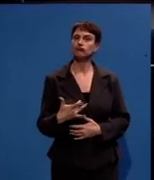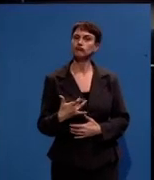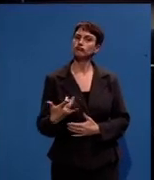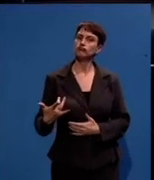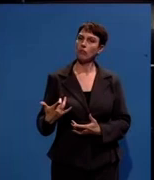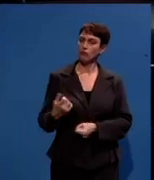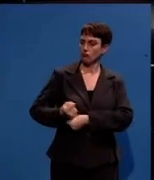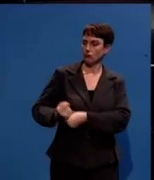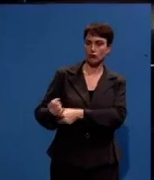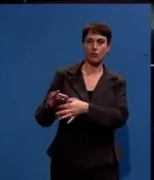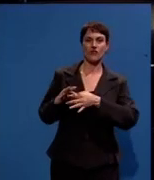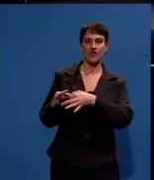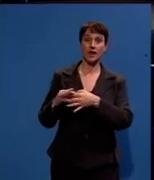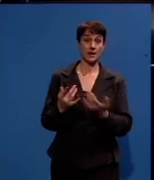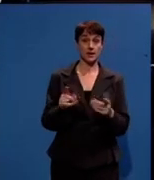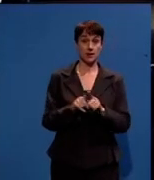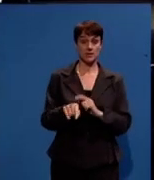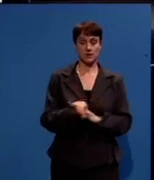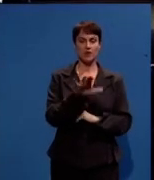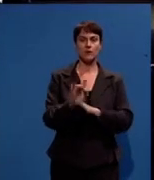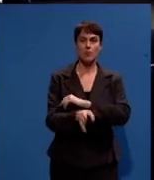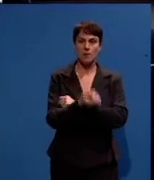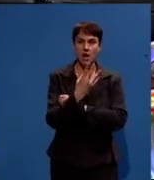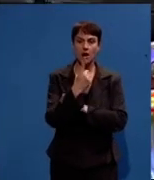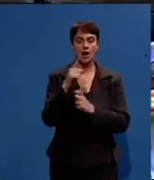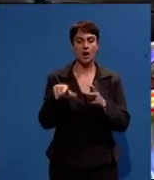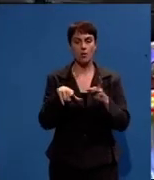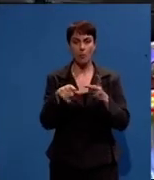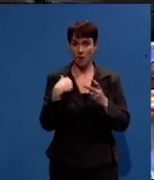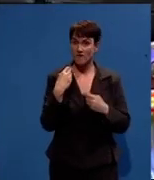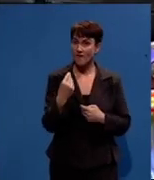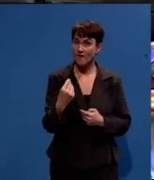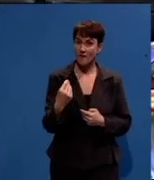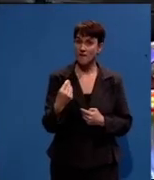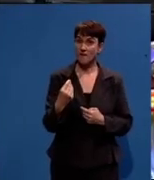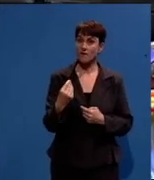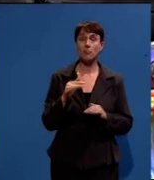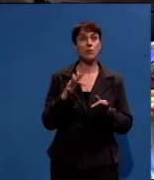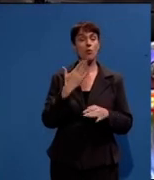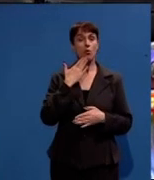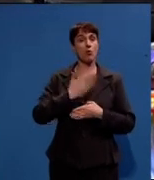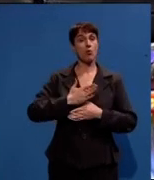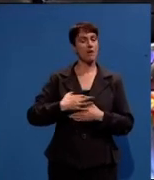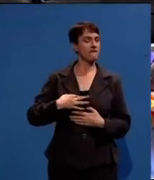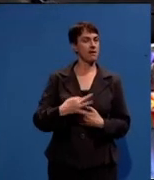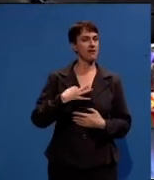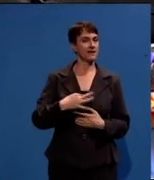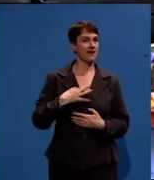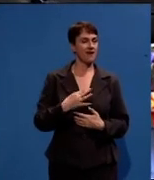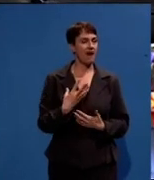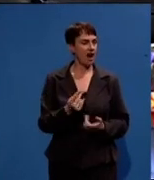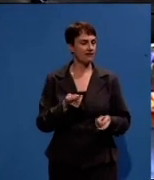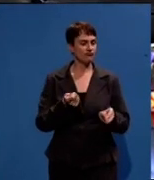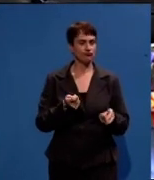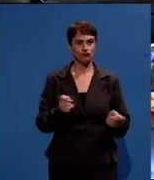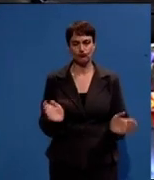projects. And in South Africa, for example, in Mpumalanga, in Limpopo, we've got lots and lots of volunteers who help manage our libraries.